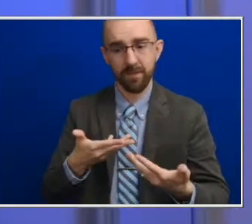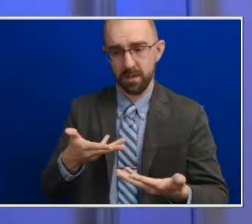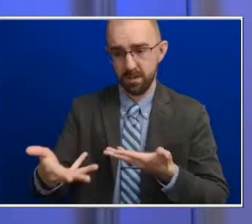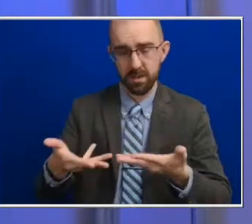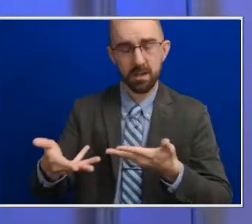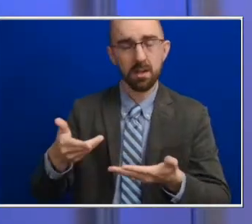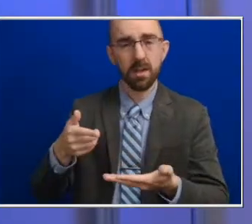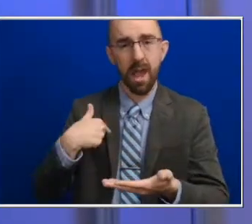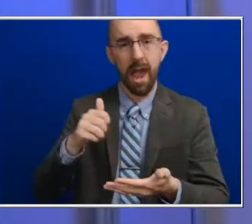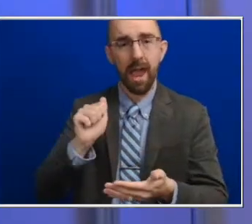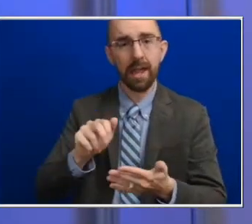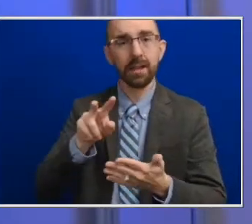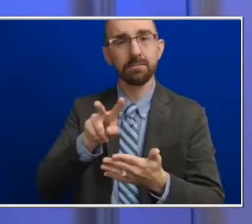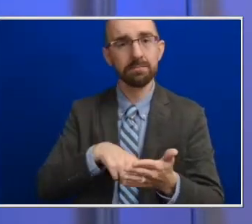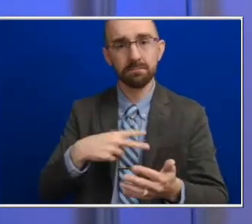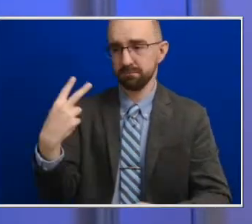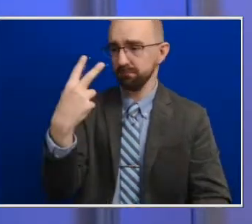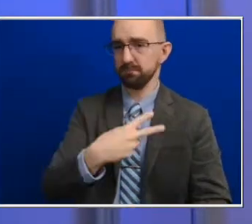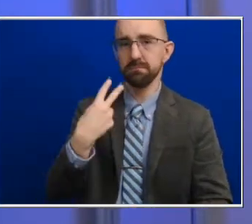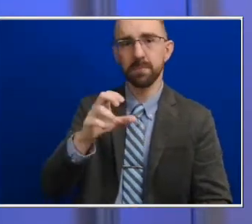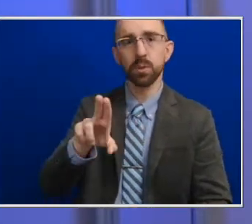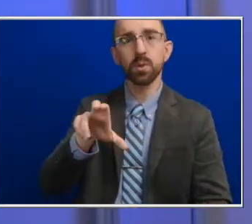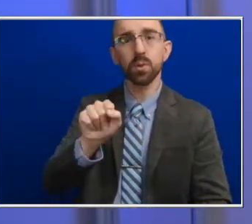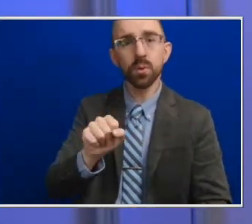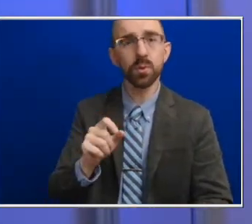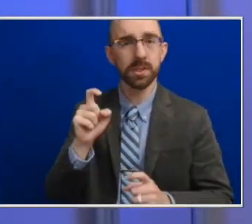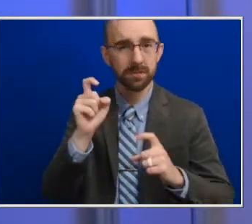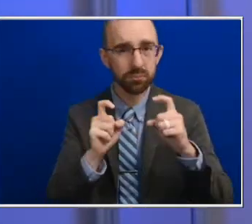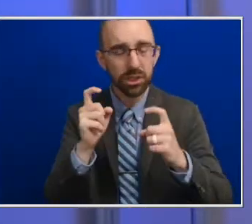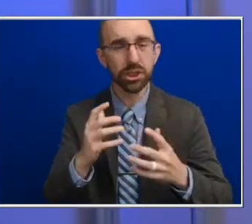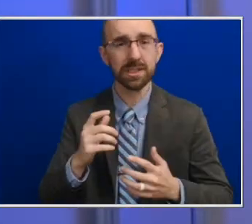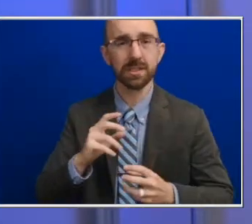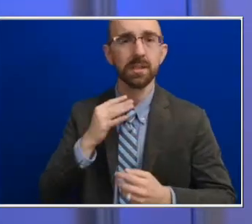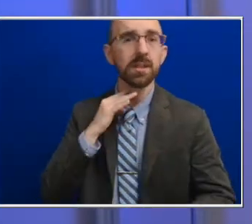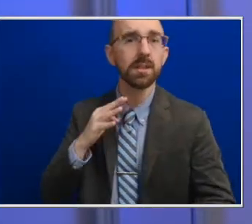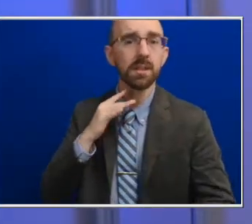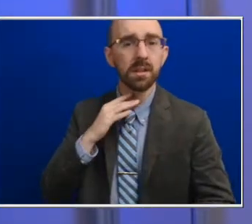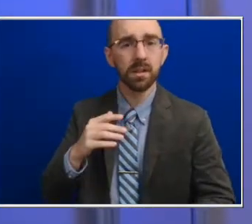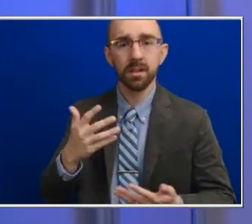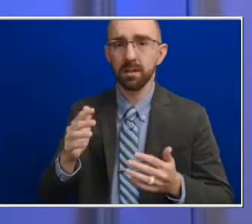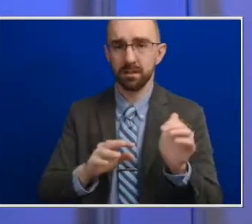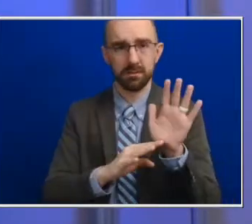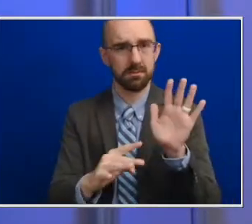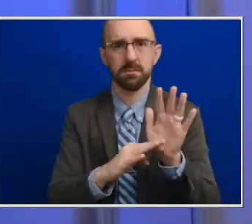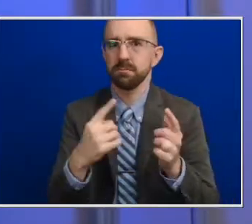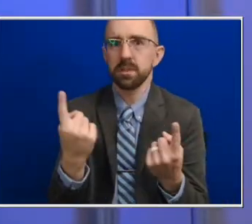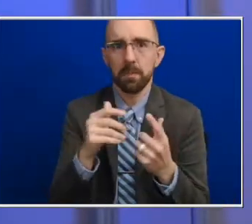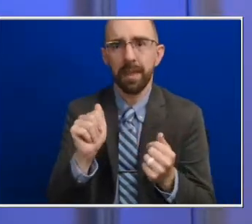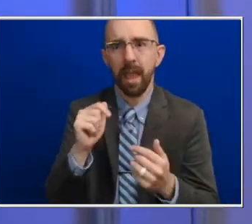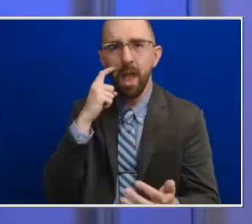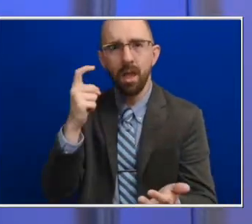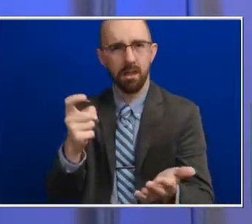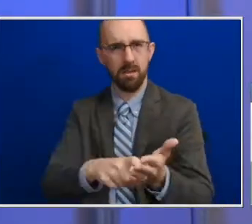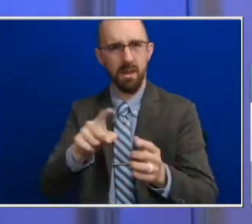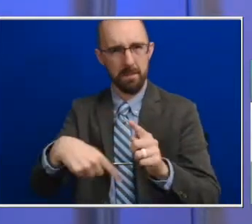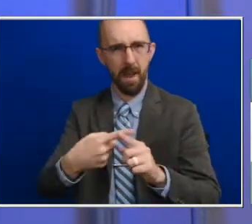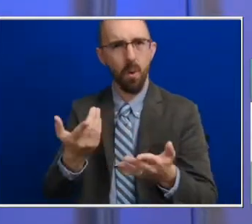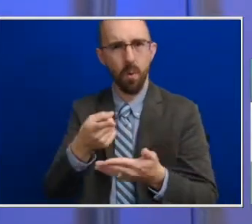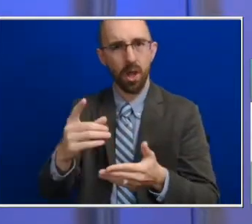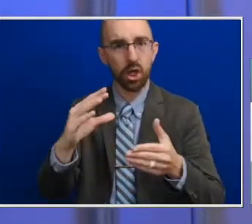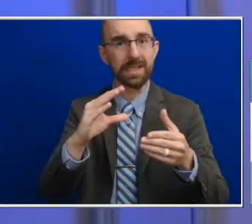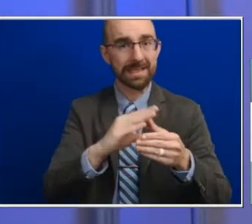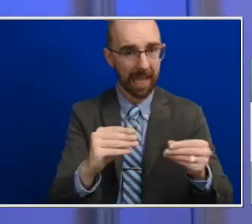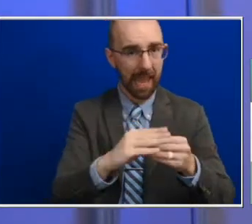all your nonverbal cues and get some other influences of what you're saying that maybe you're not saying. So we can't do that if I'm talking